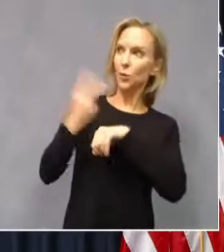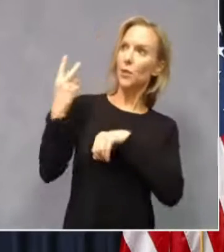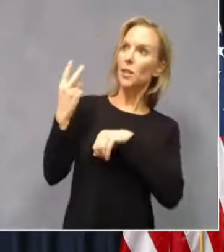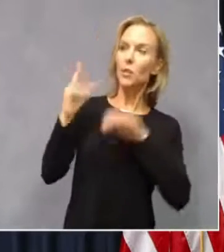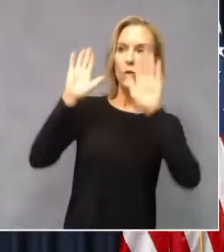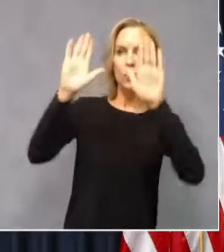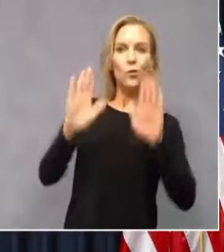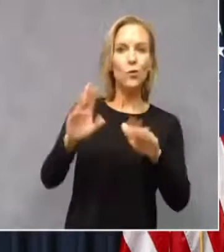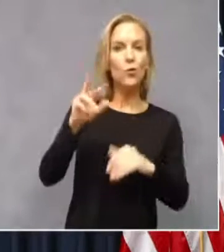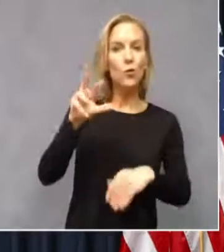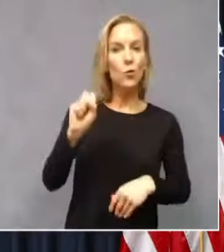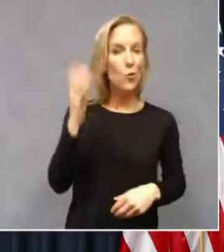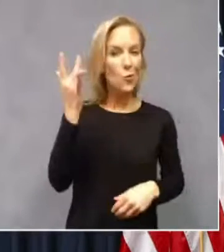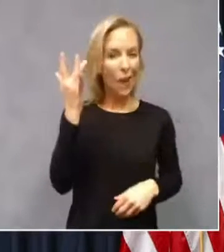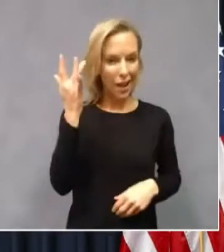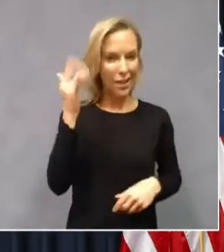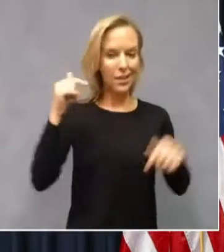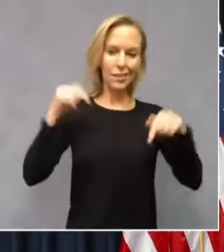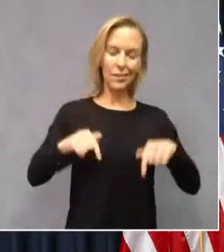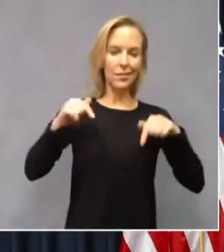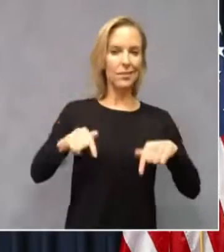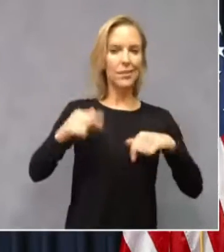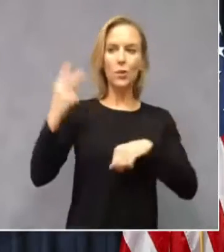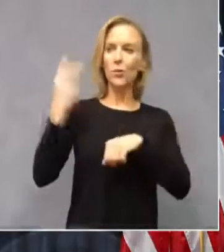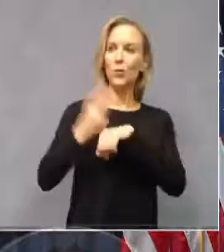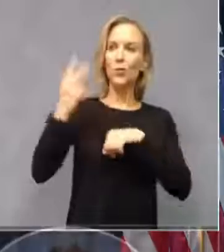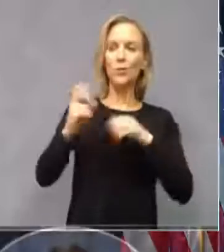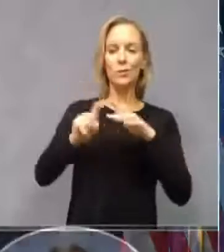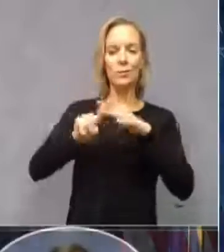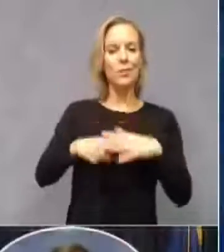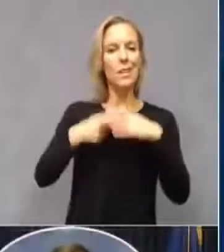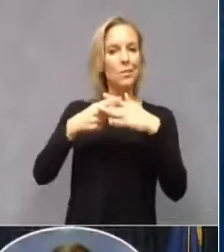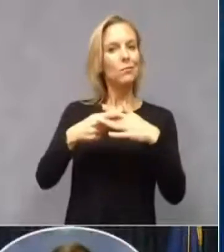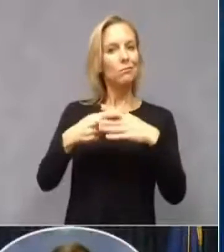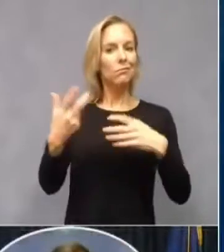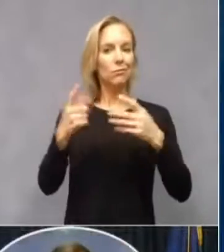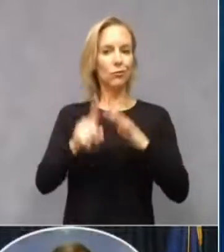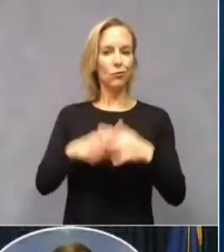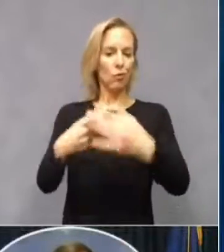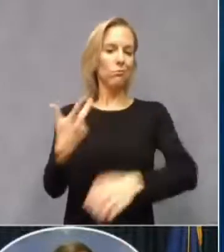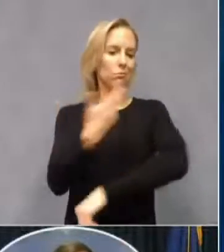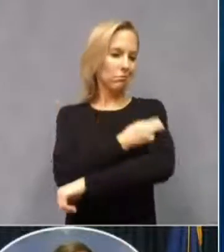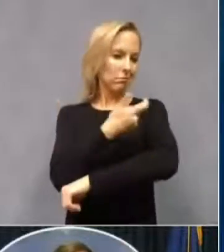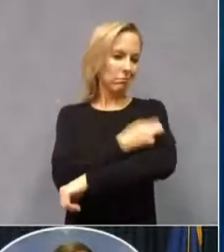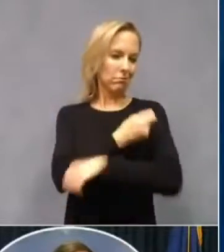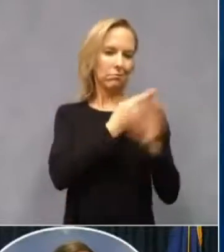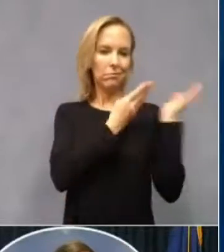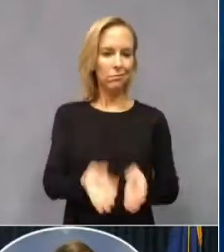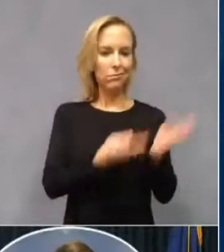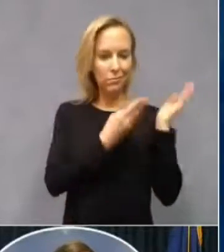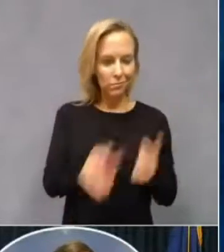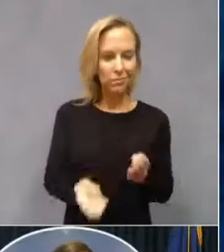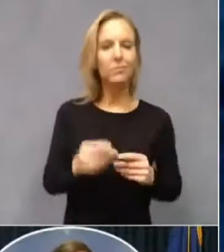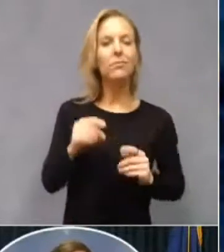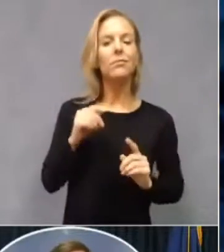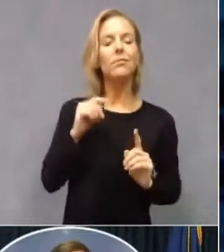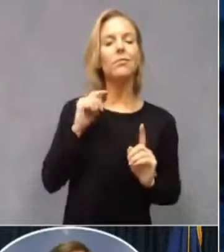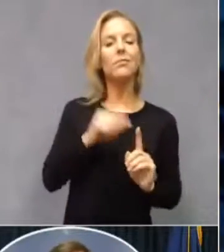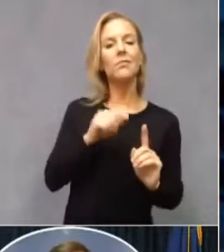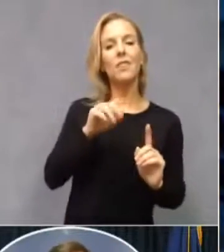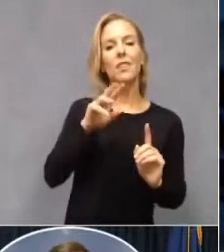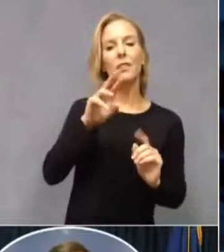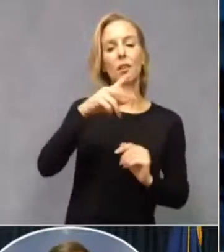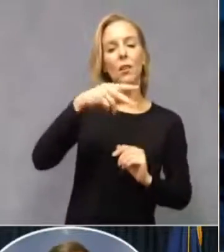second day of initial vaccine deliveries. This Pfizer vaccine and Moderna are absolute